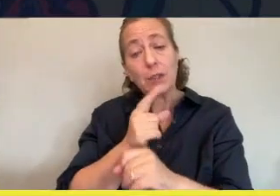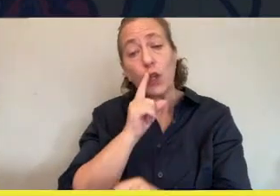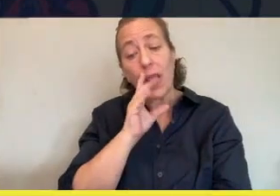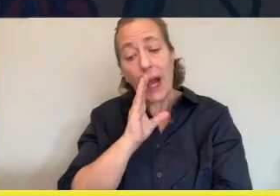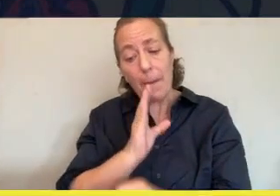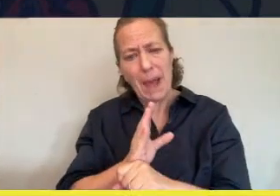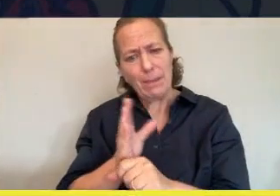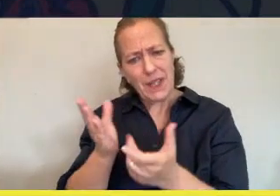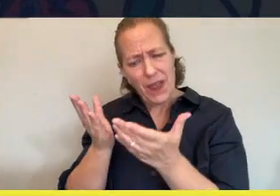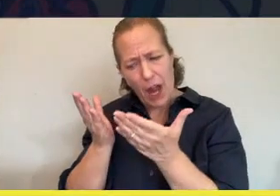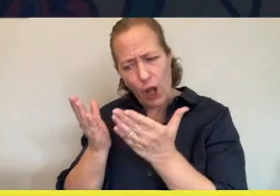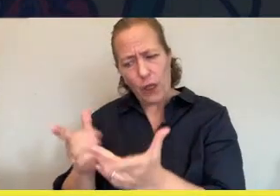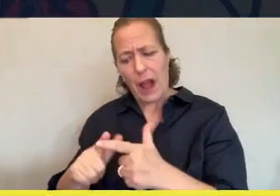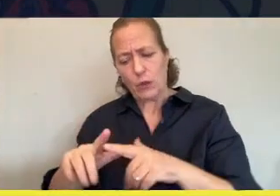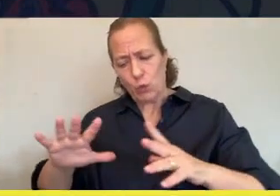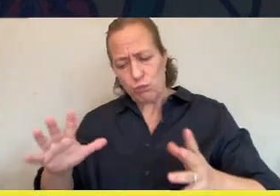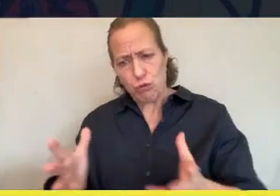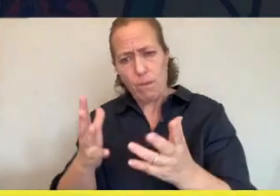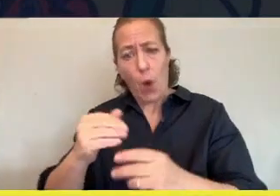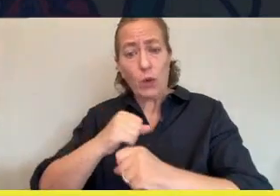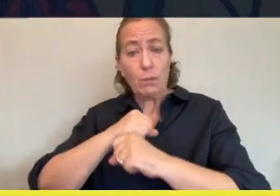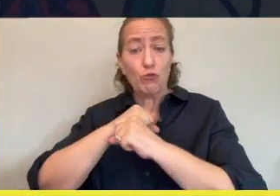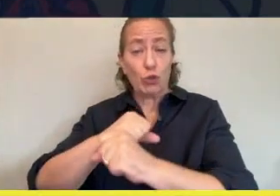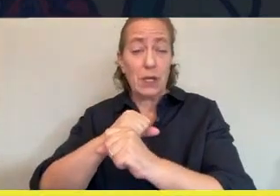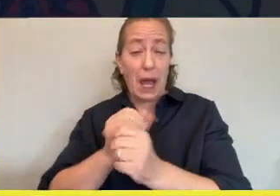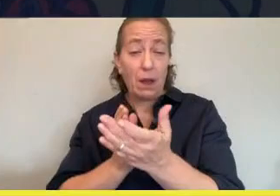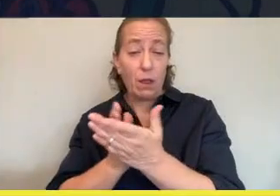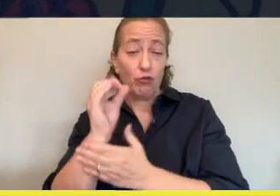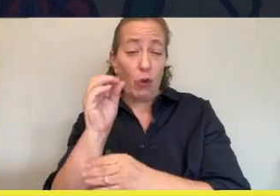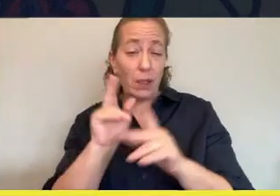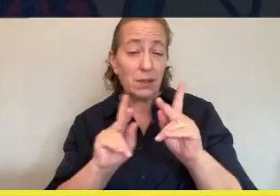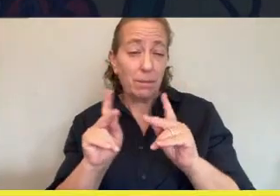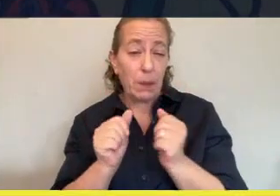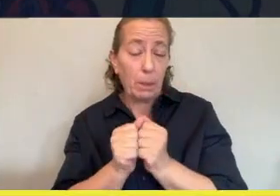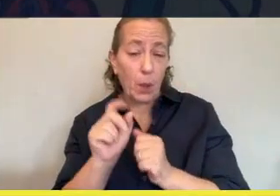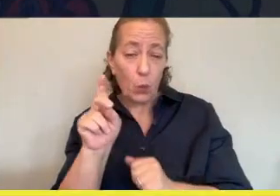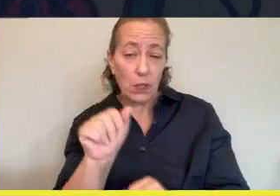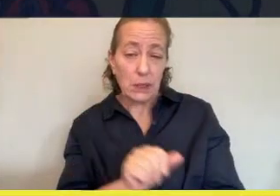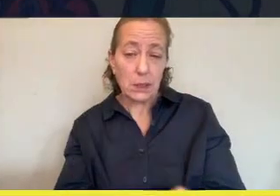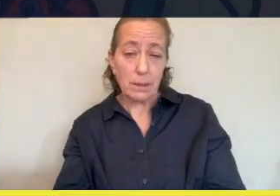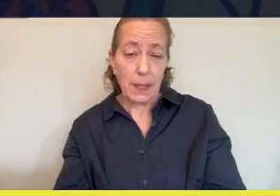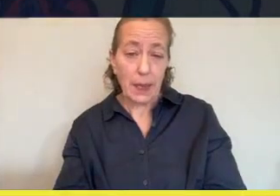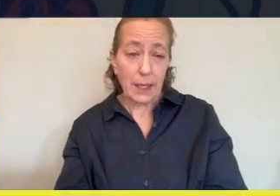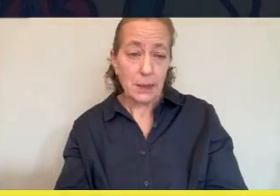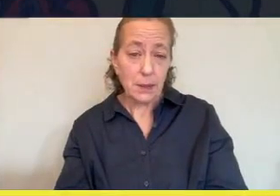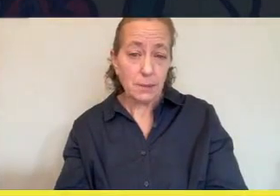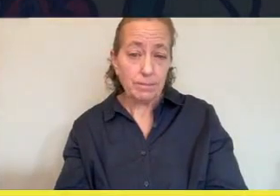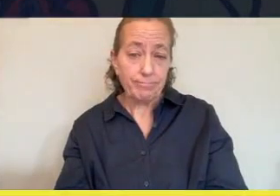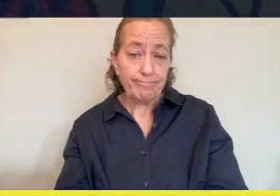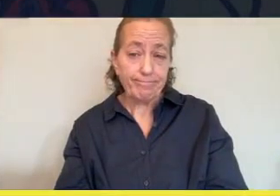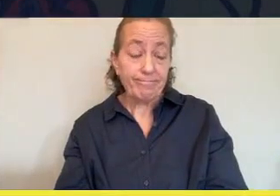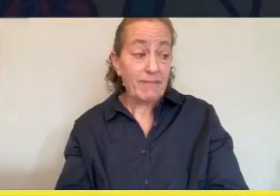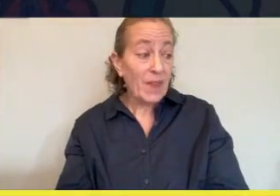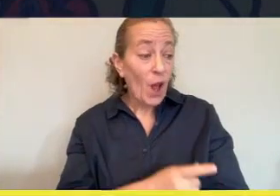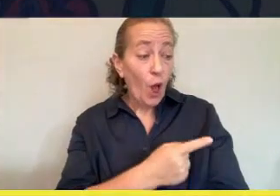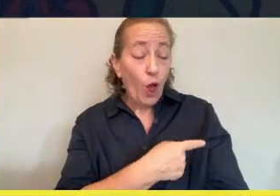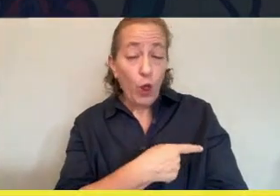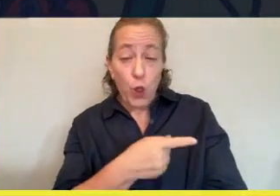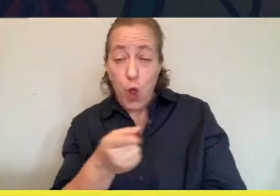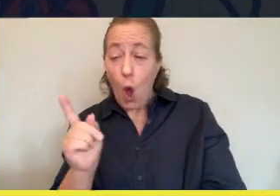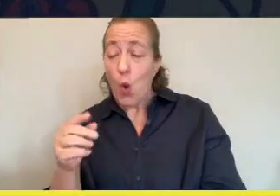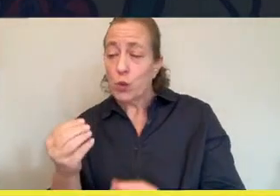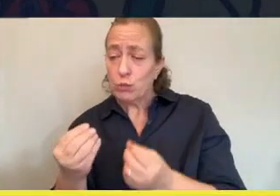promote and protect the rights of people with disabilities. And without exception, these provide strong and